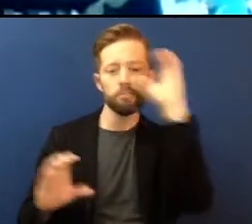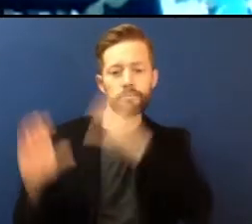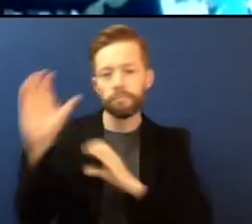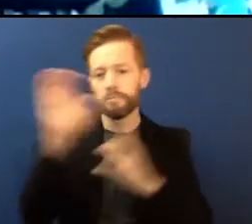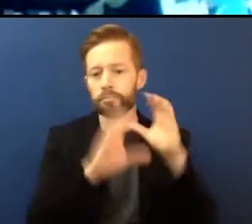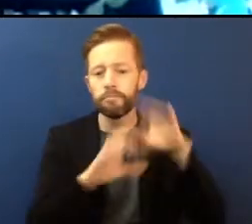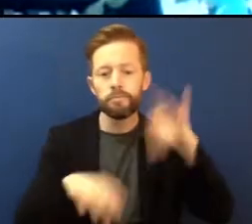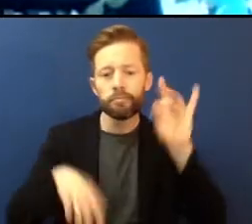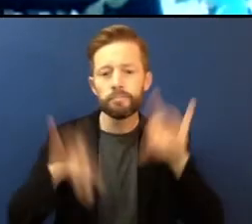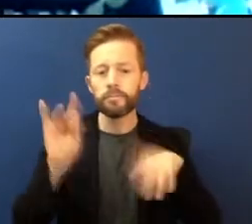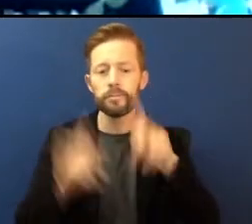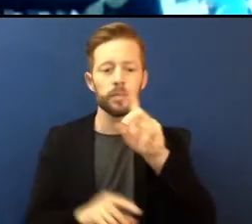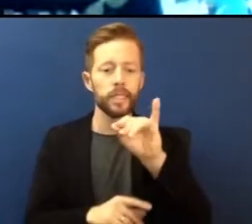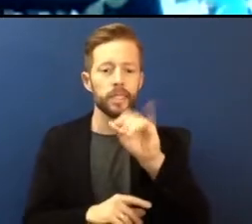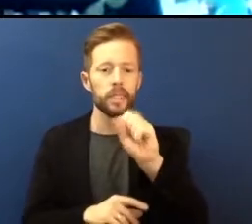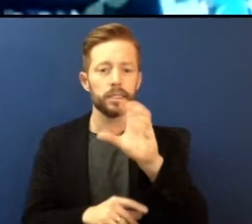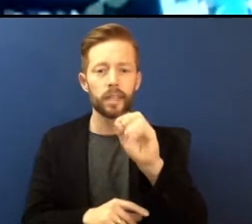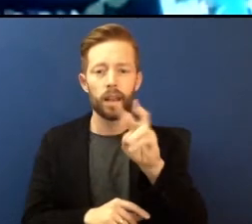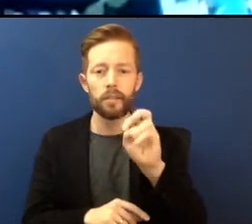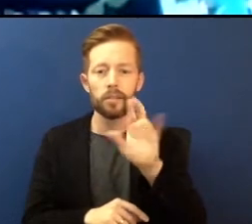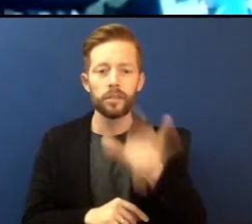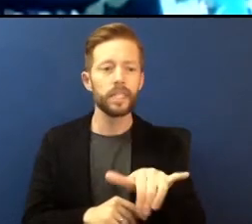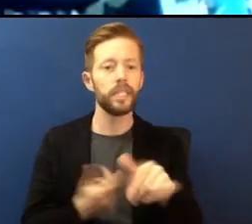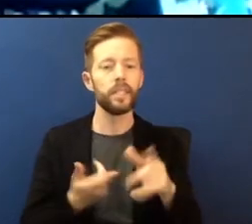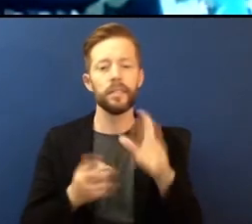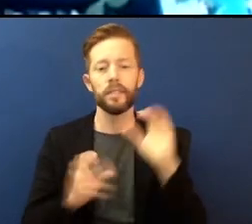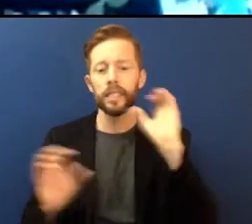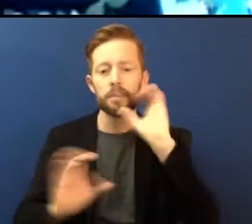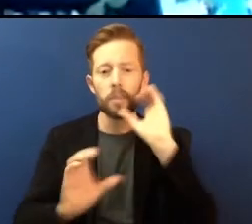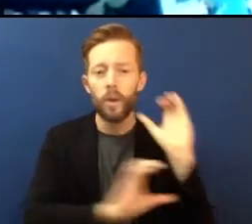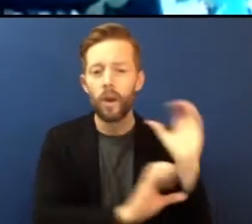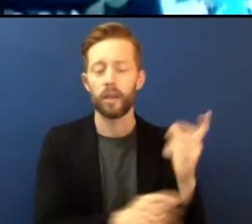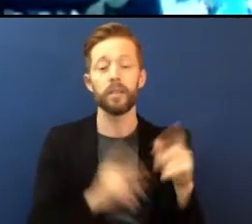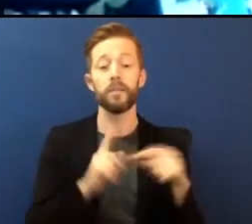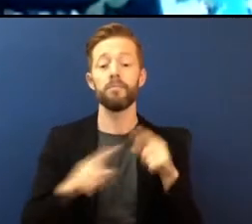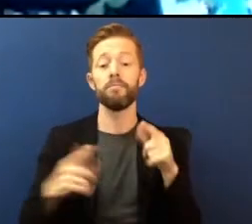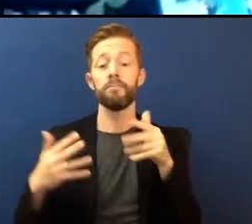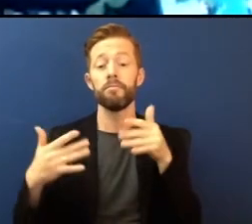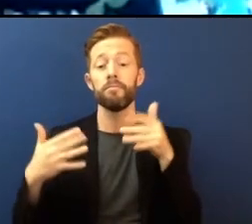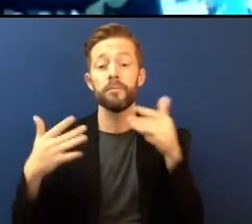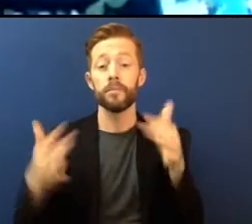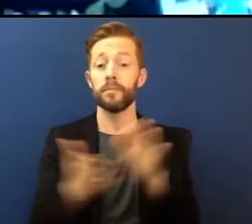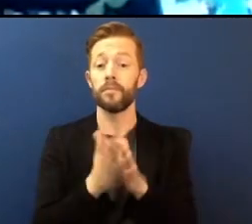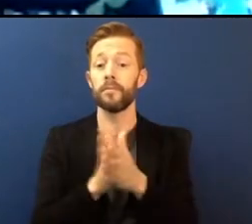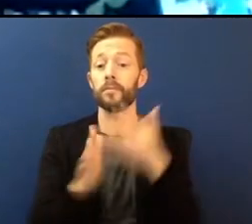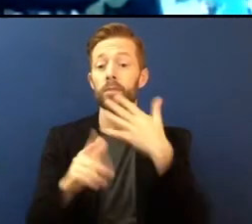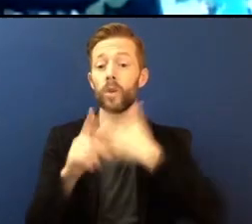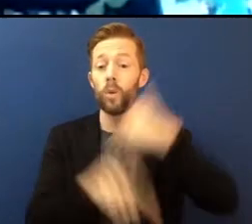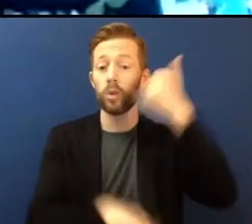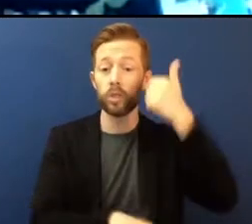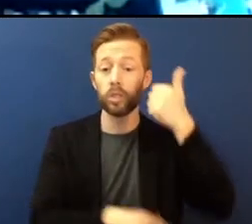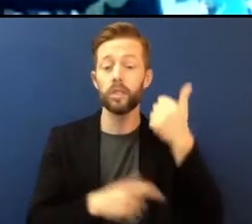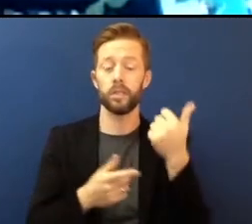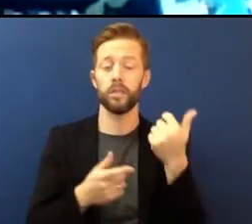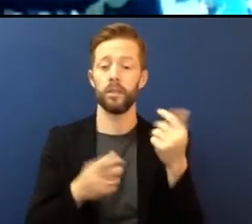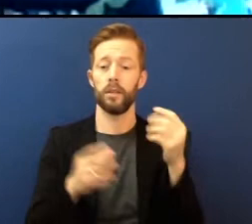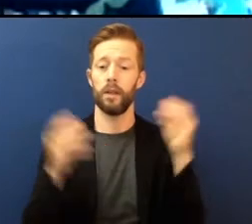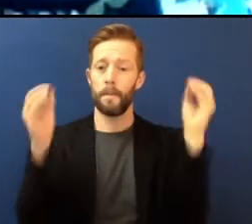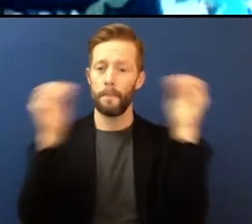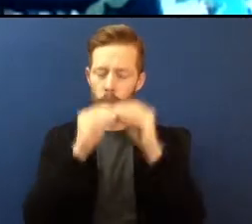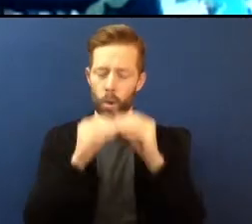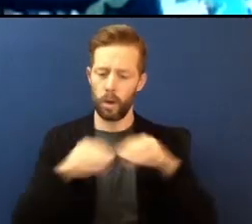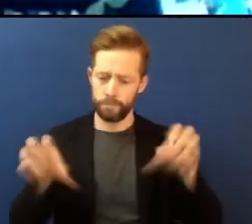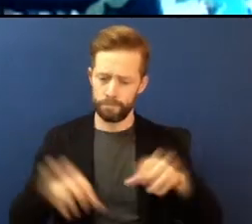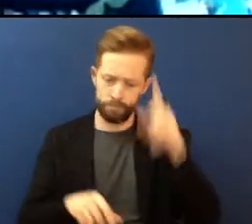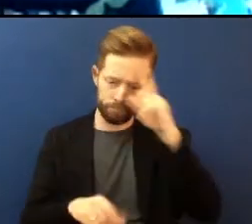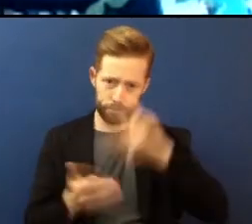of discovery and exploration. Like, what are these things, to explore their world. But at some point, as they get a little bit older, become much